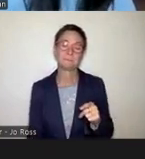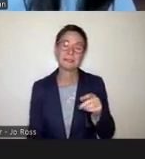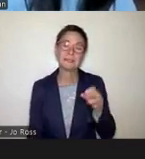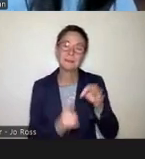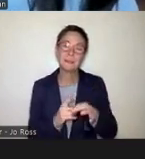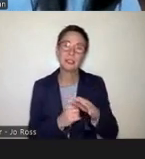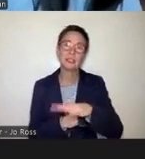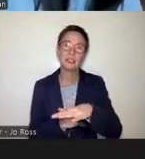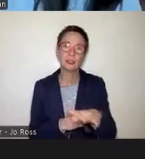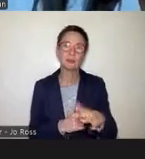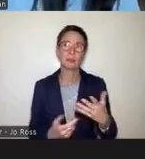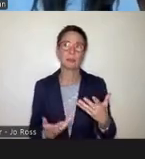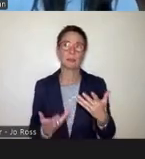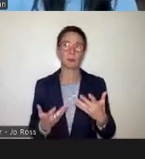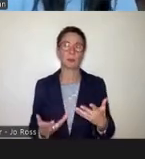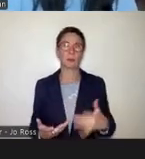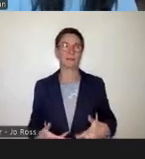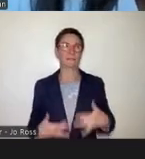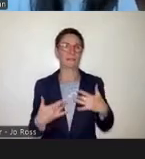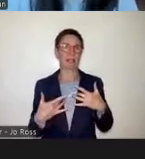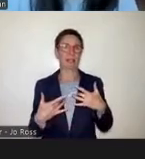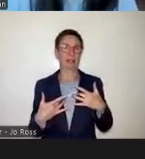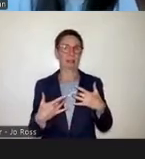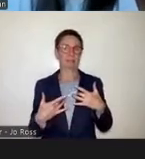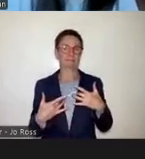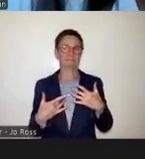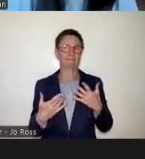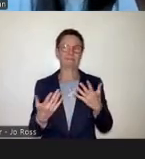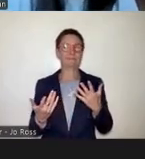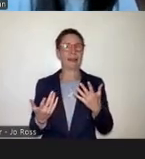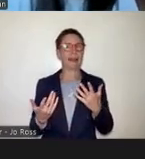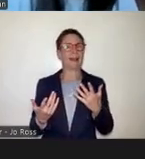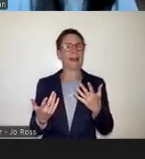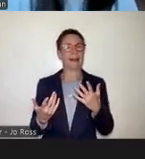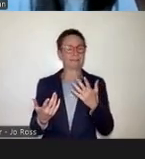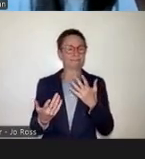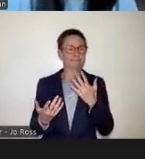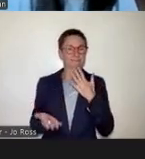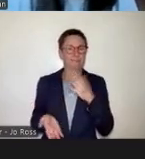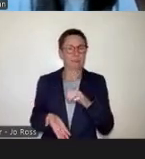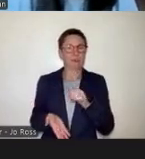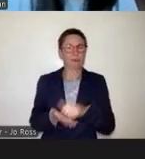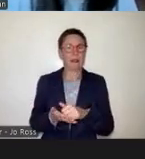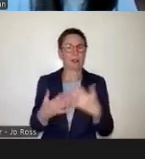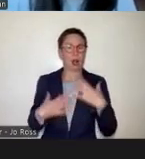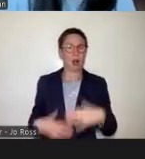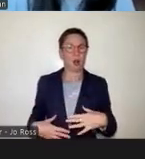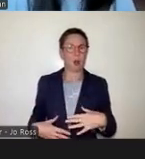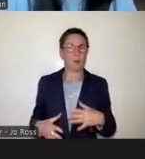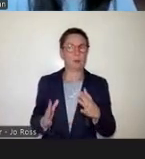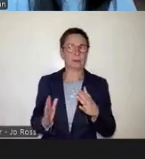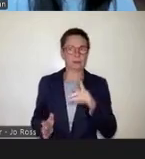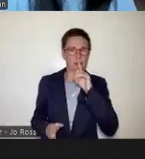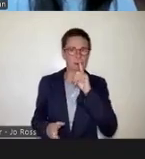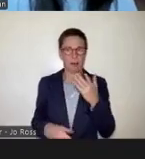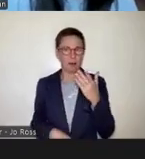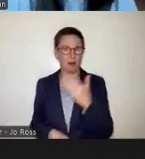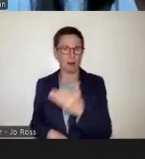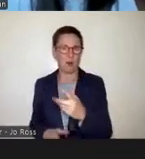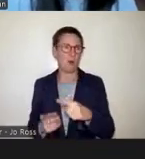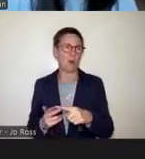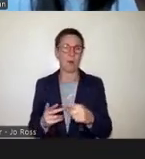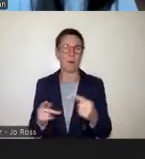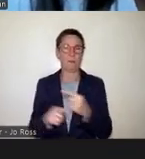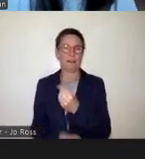in school feel it the most. If you have to skip, if you don't have the clean clothes or uniform to attend school, or you have to skip lunch because you